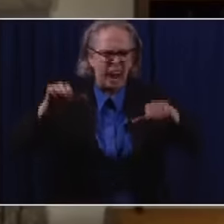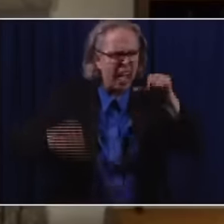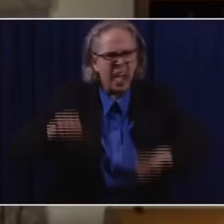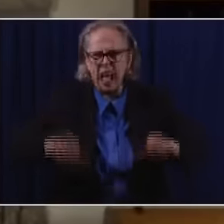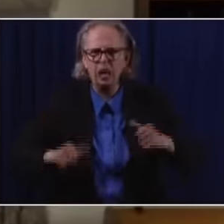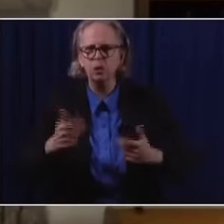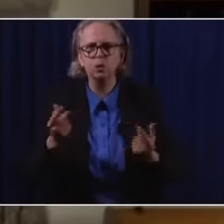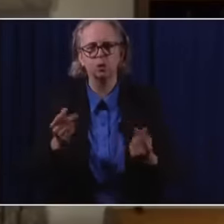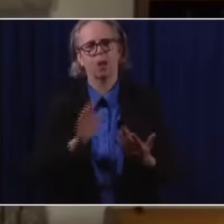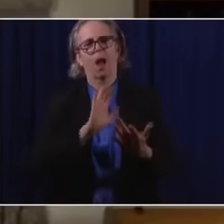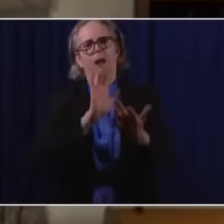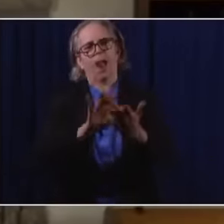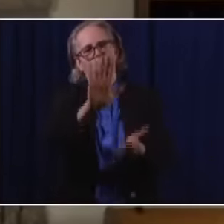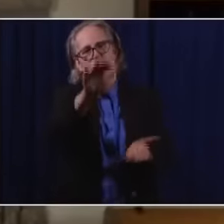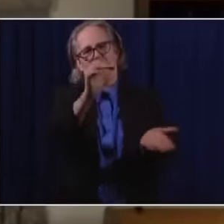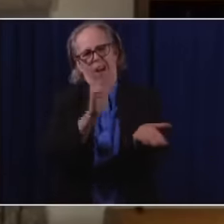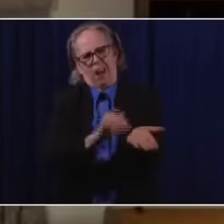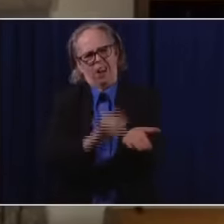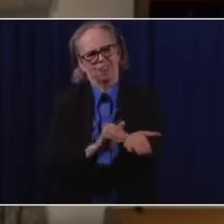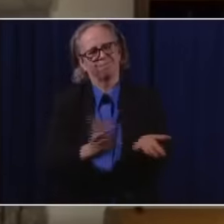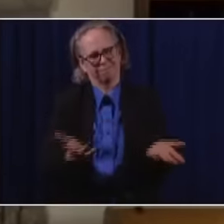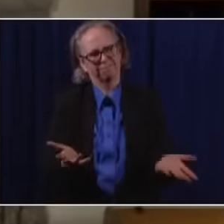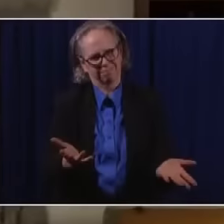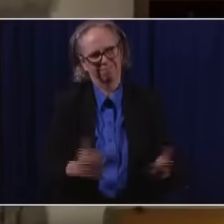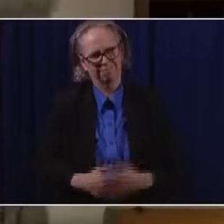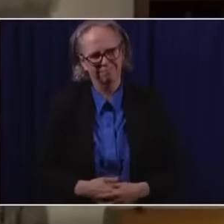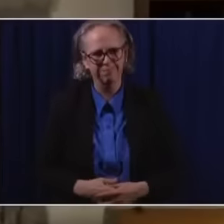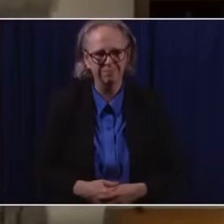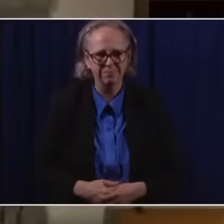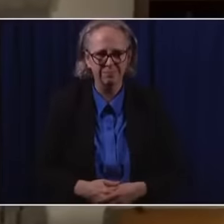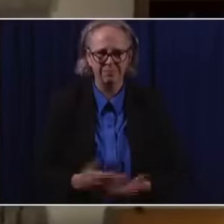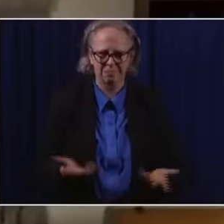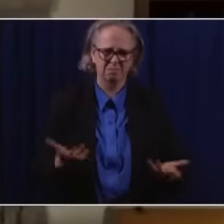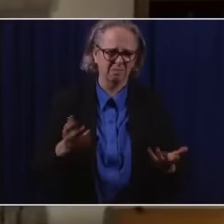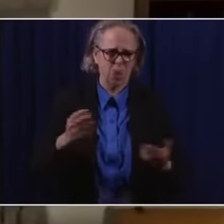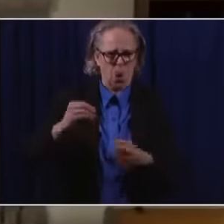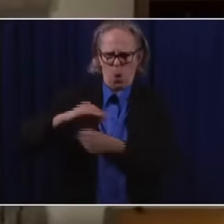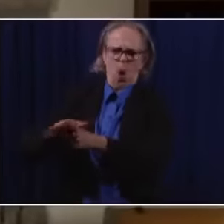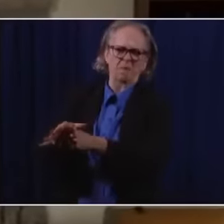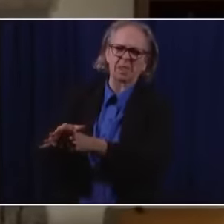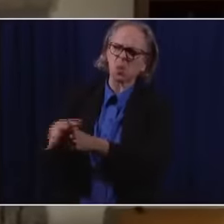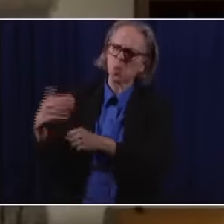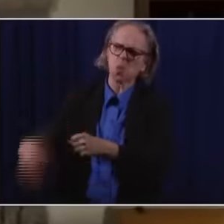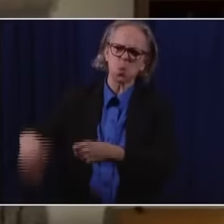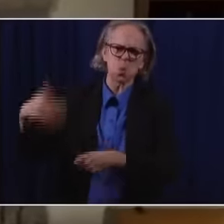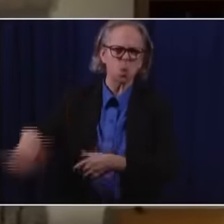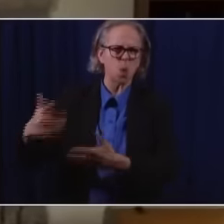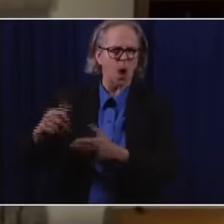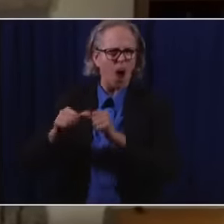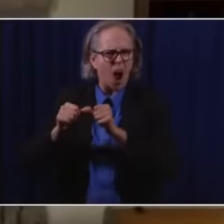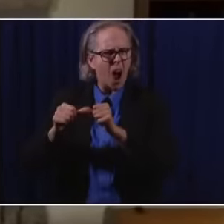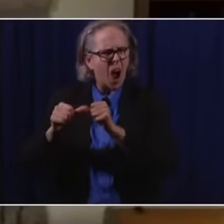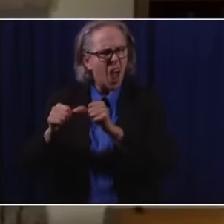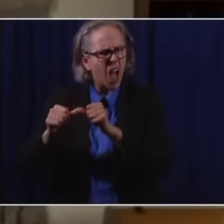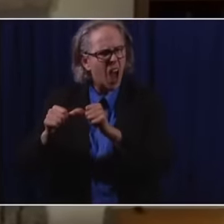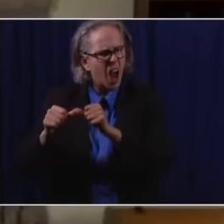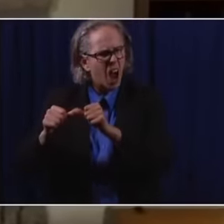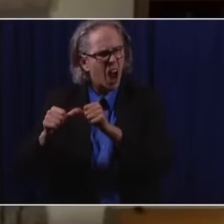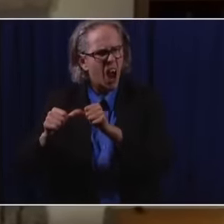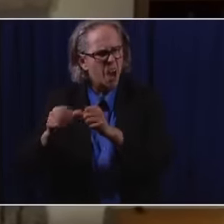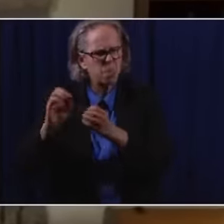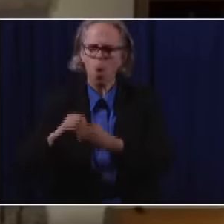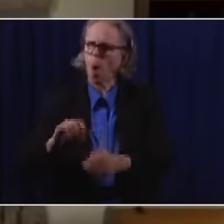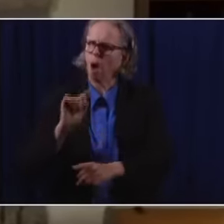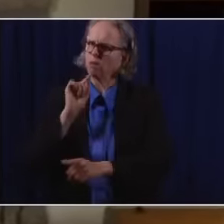similar, COVID-19 is obviously more serious. COVID-19 symptoms last longer. Those hospitalized tend to have longer hospital stays, and